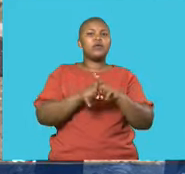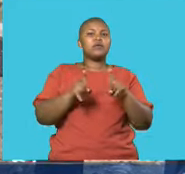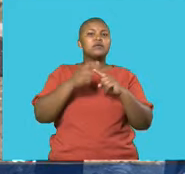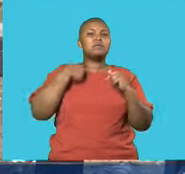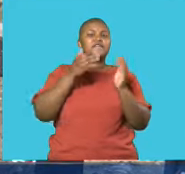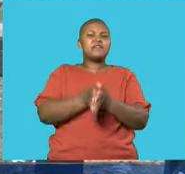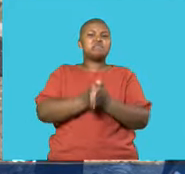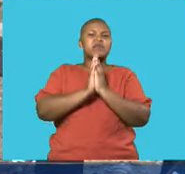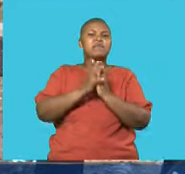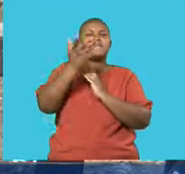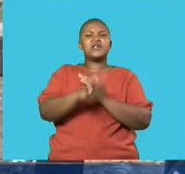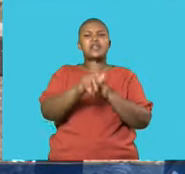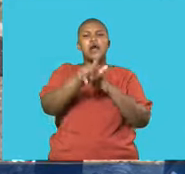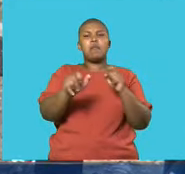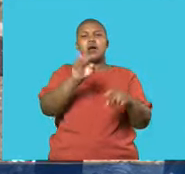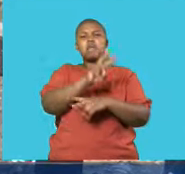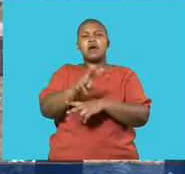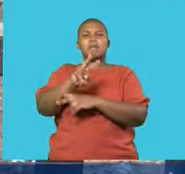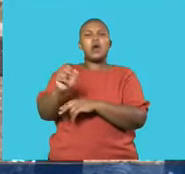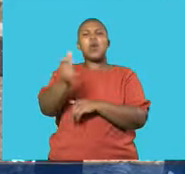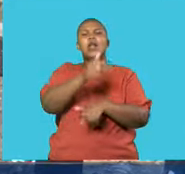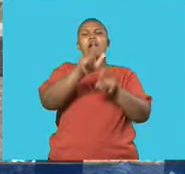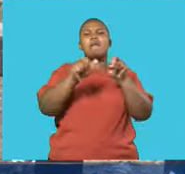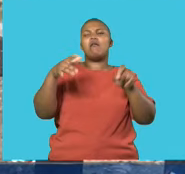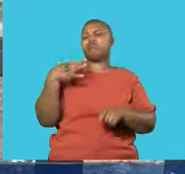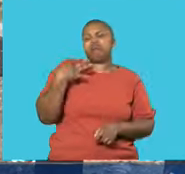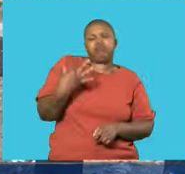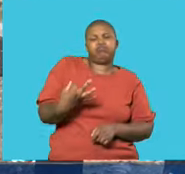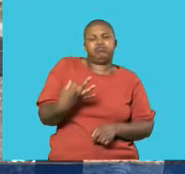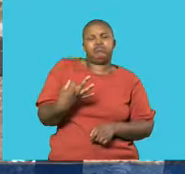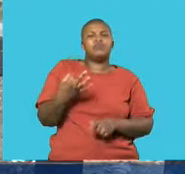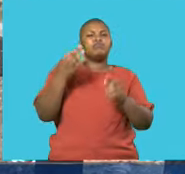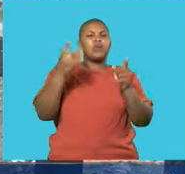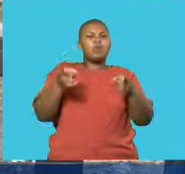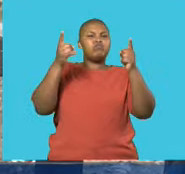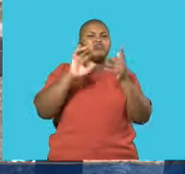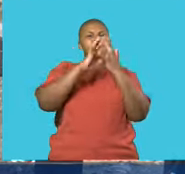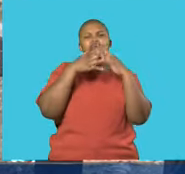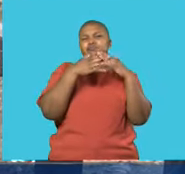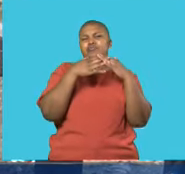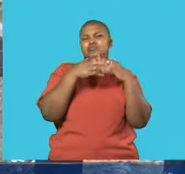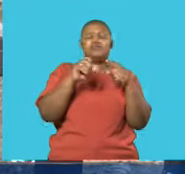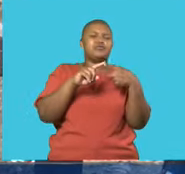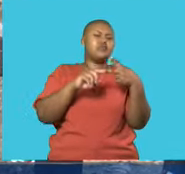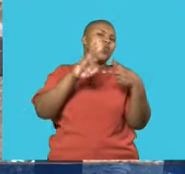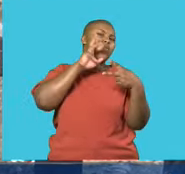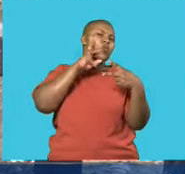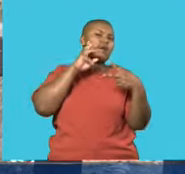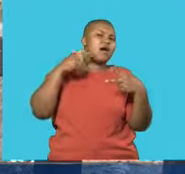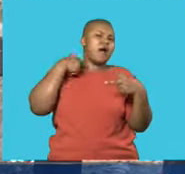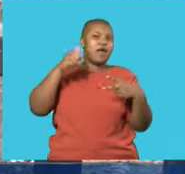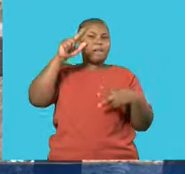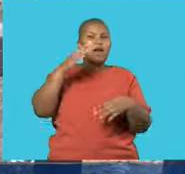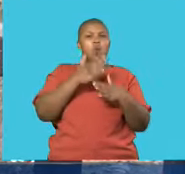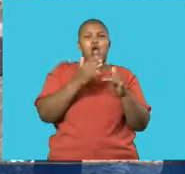the patrollers and actually all the volunteers here, disaster volunteers, the Alex Water Warriors and all of that. They must work with the